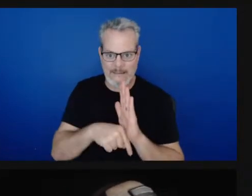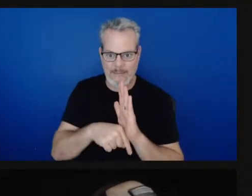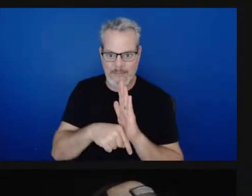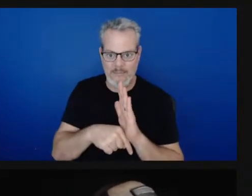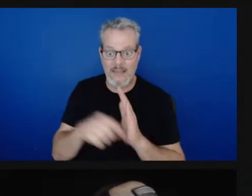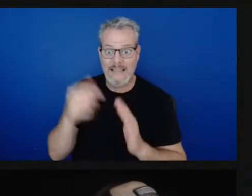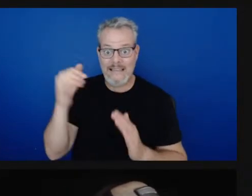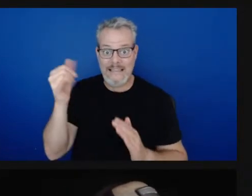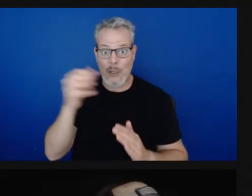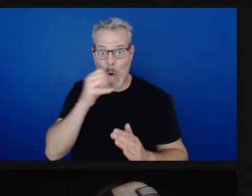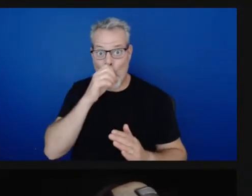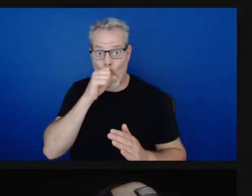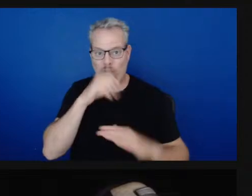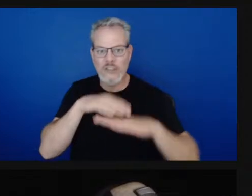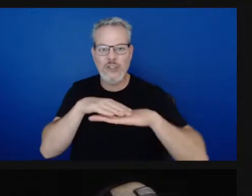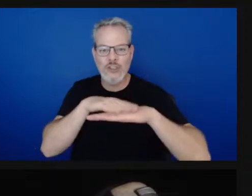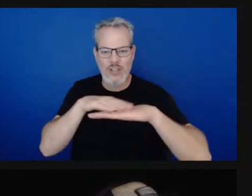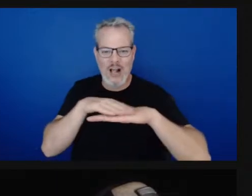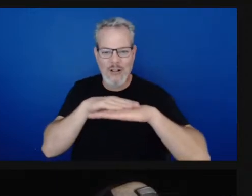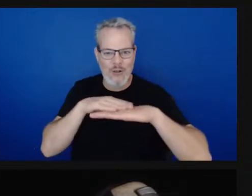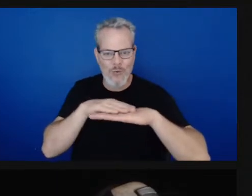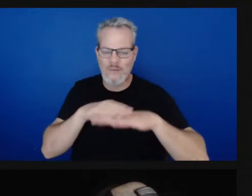Same month of time right there.